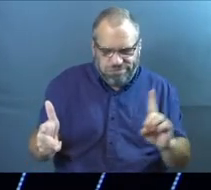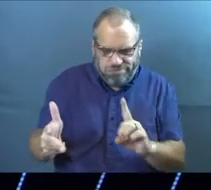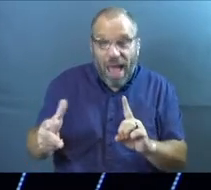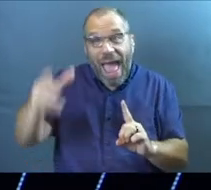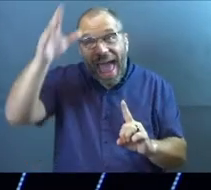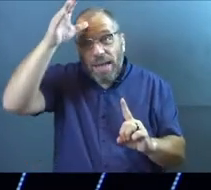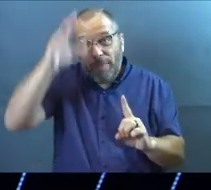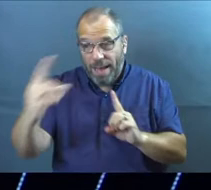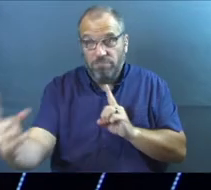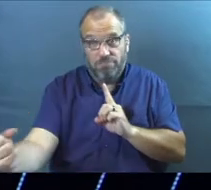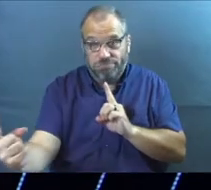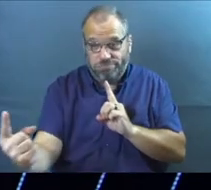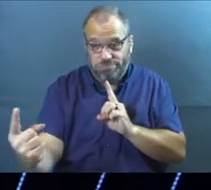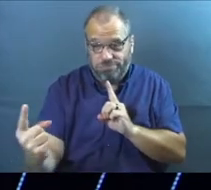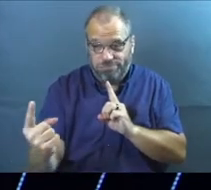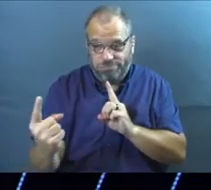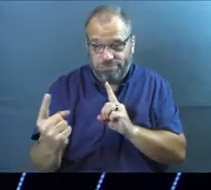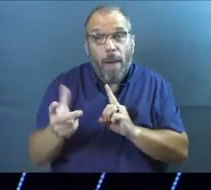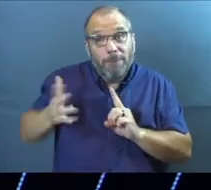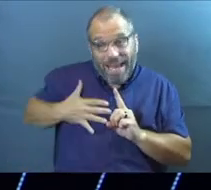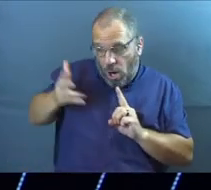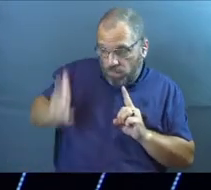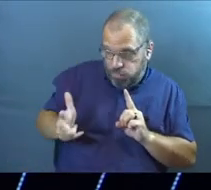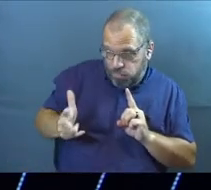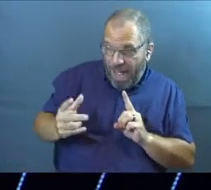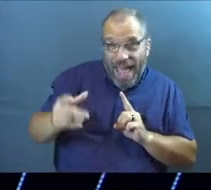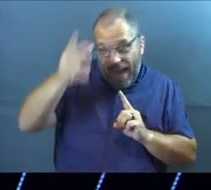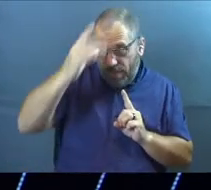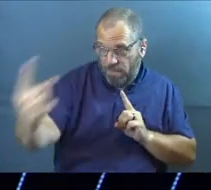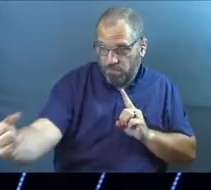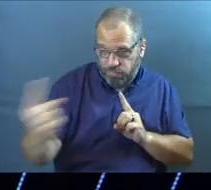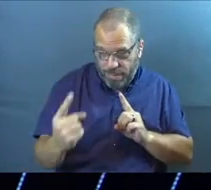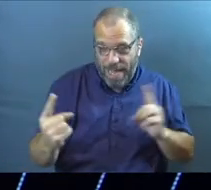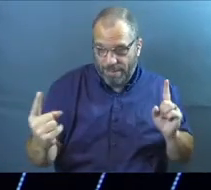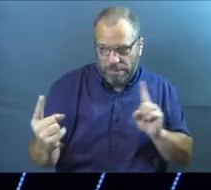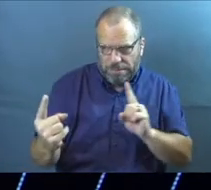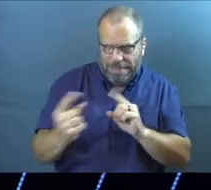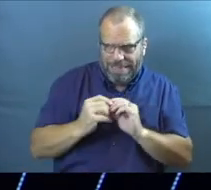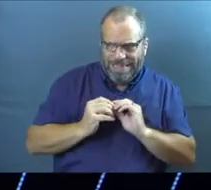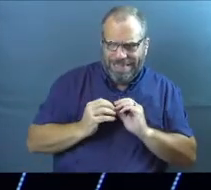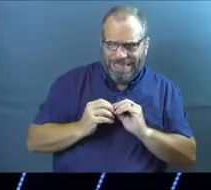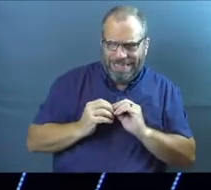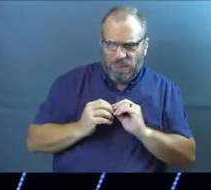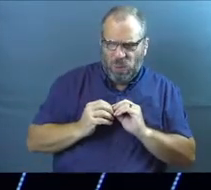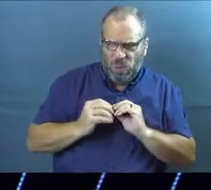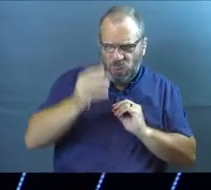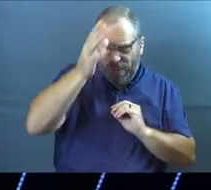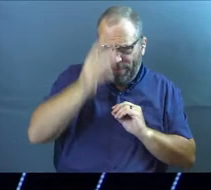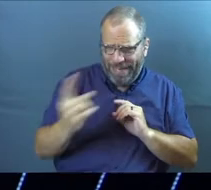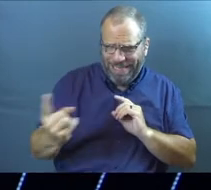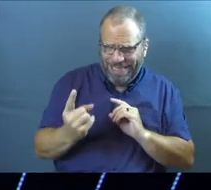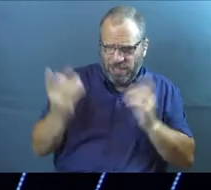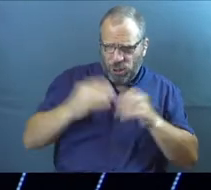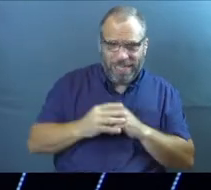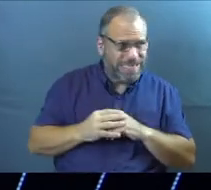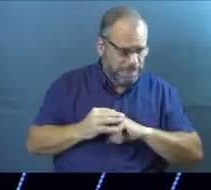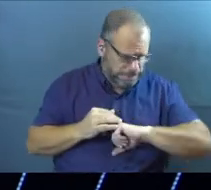came walking up toward me as I was walking toward my car, and I was a little scared. I'll be real with you. It was